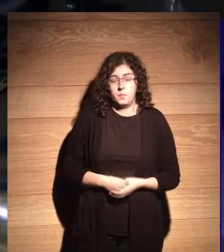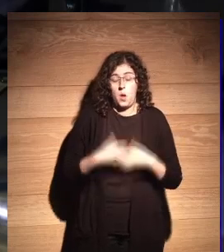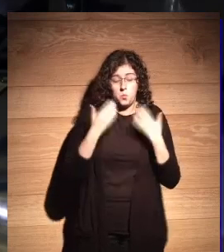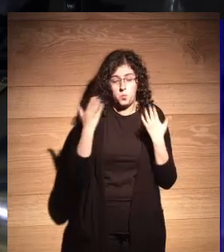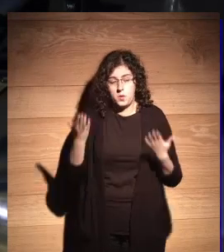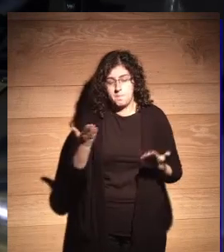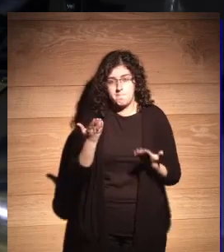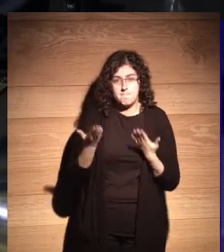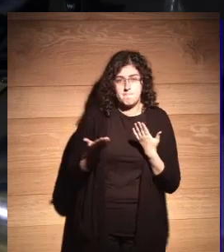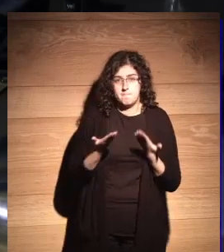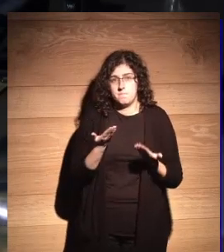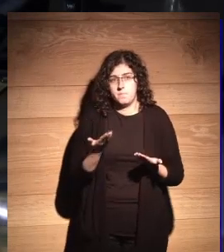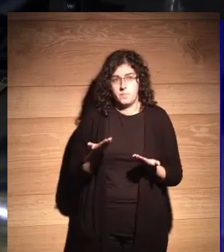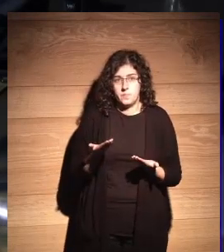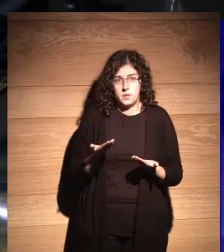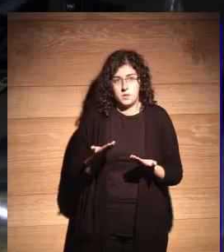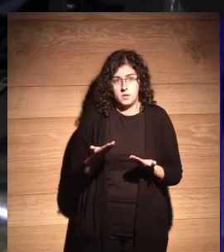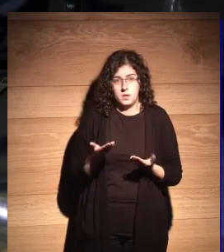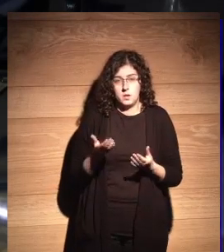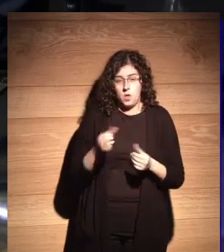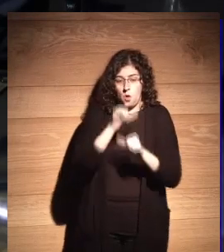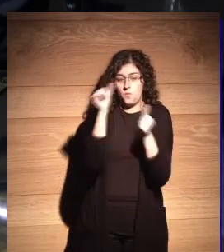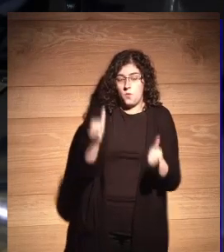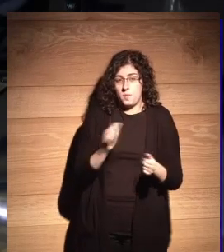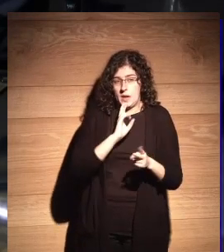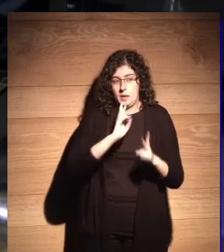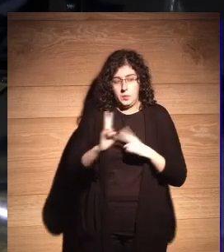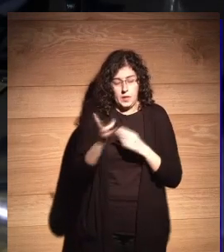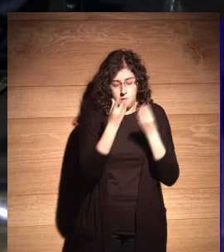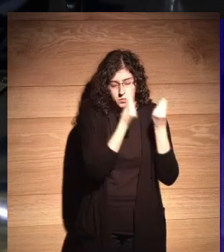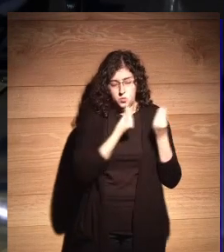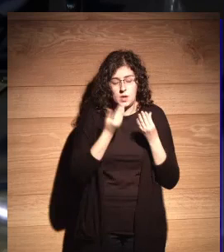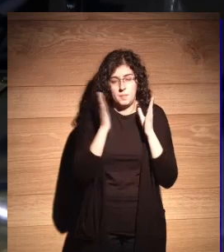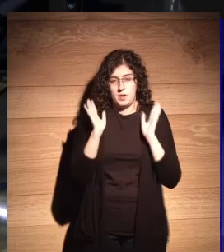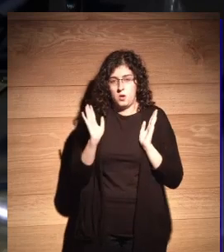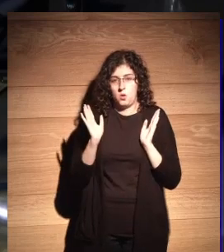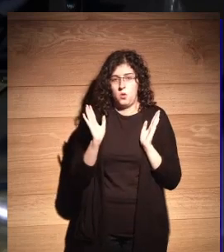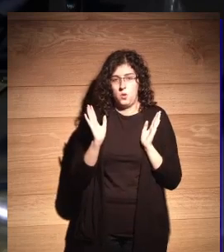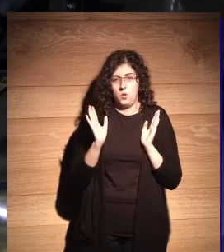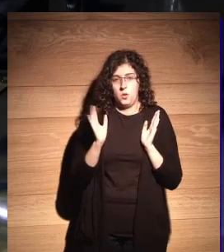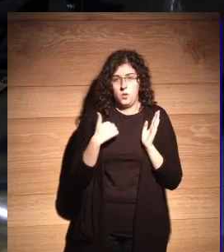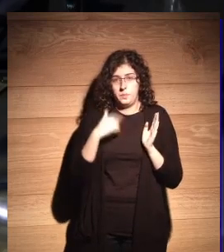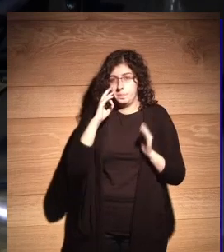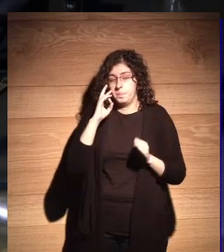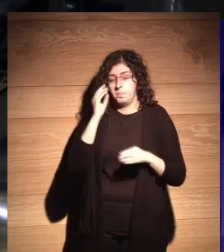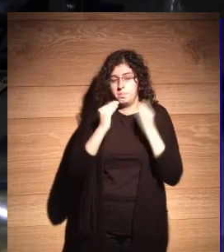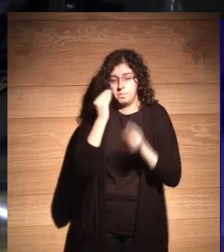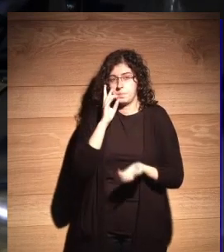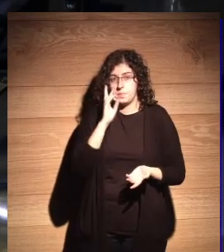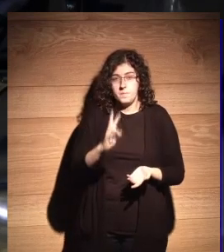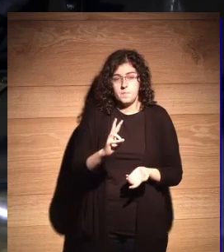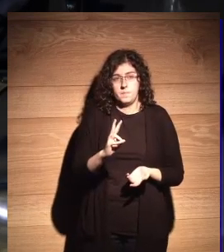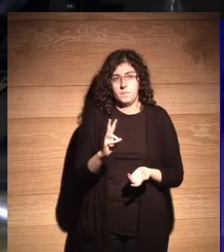there's a lot of different ways to answer it, I suppose, but I think that we're seeing photography, picture